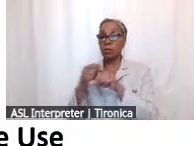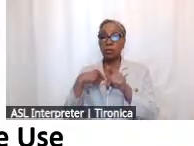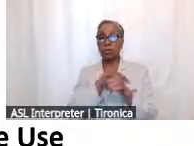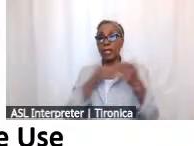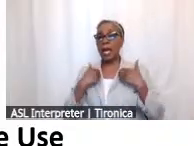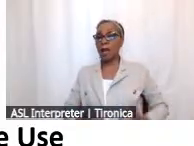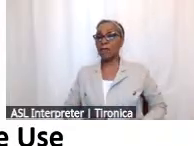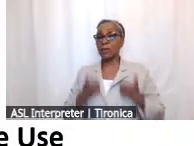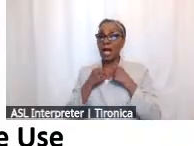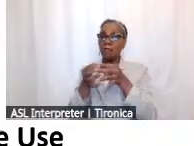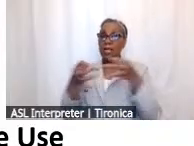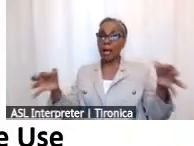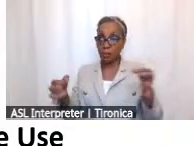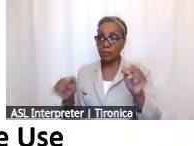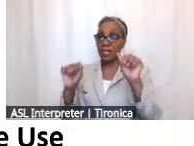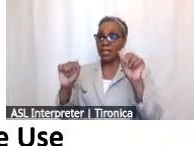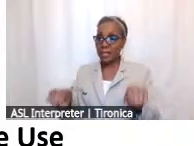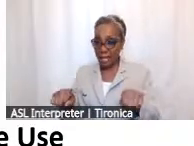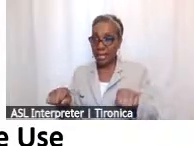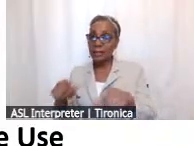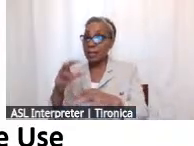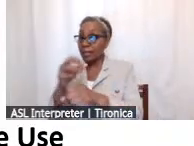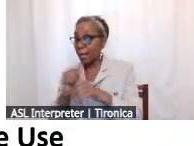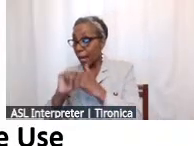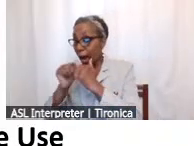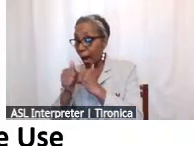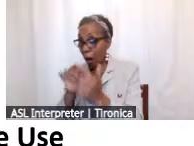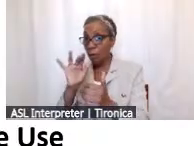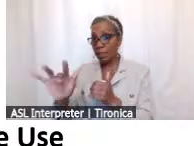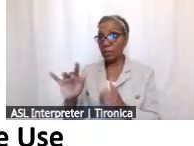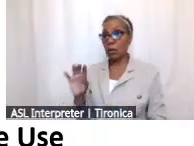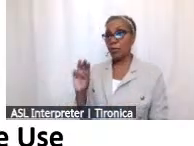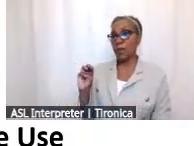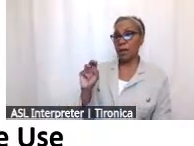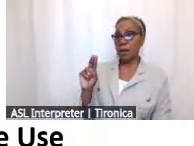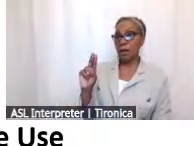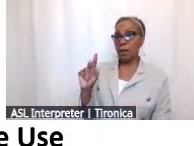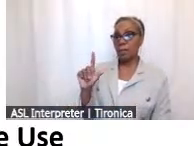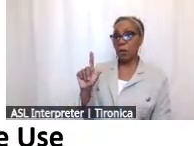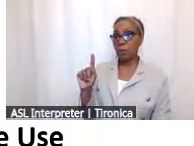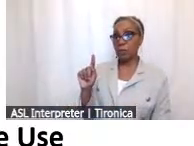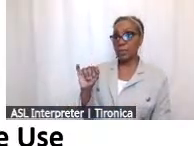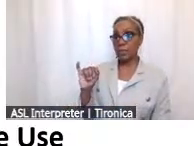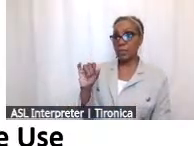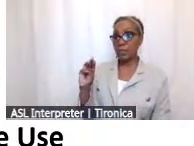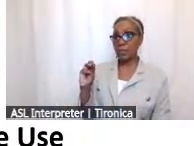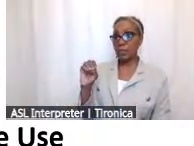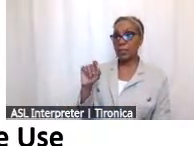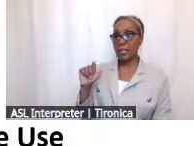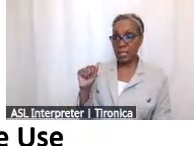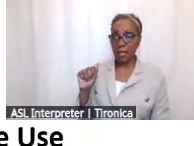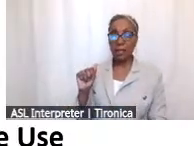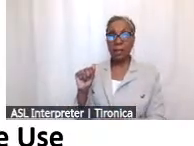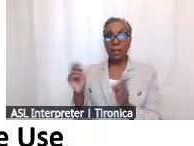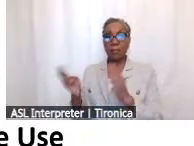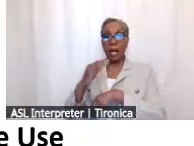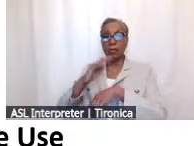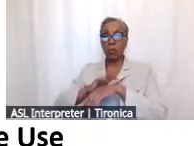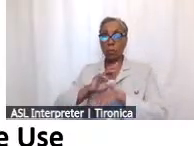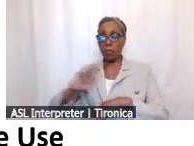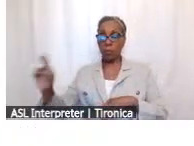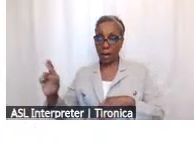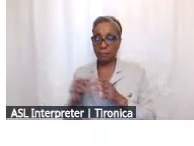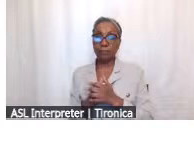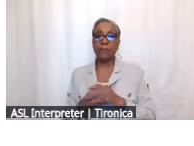that can be accessed by clicking on the multimedia viewer box on the right of your screen. Here we have